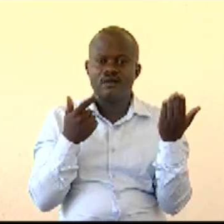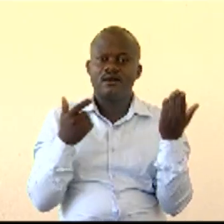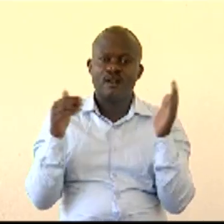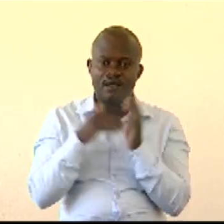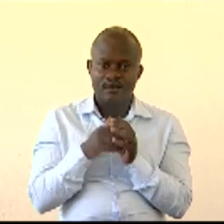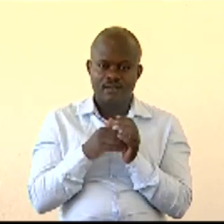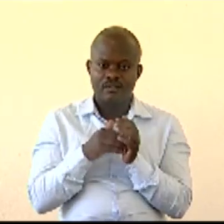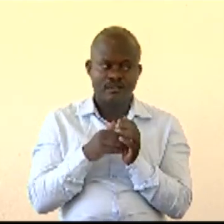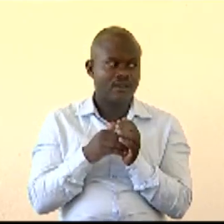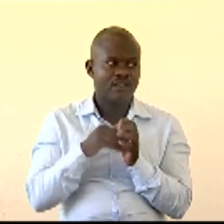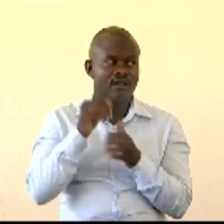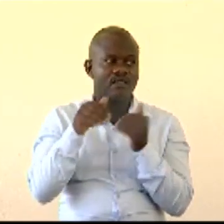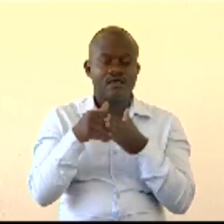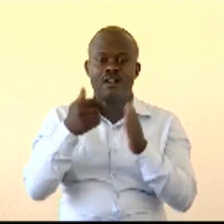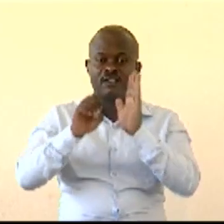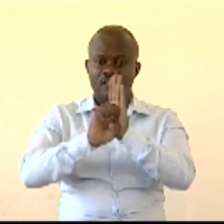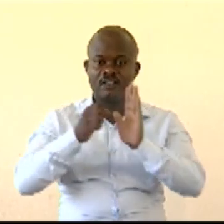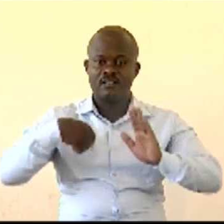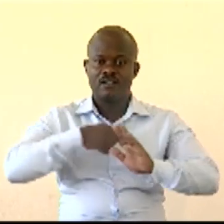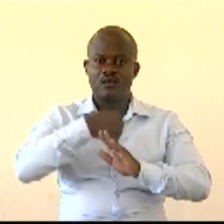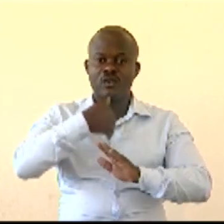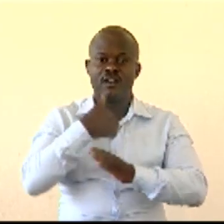And the other example we have